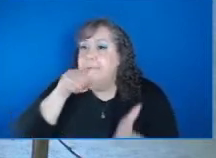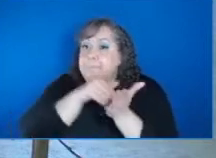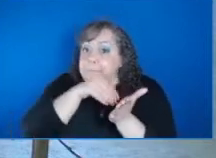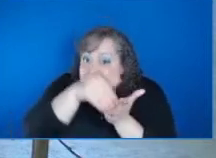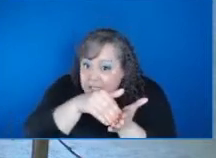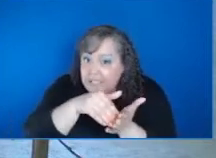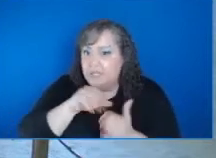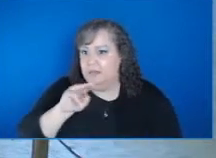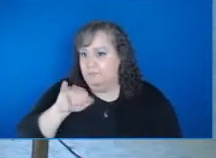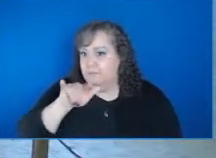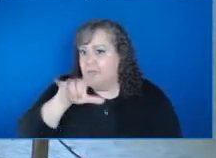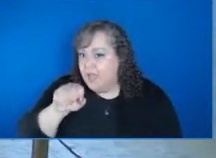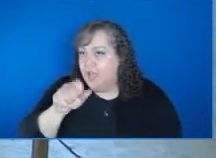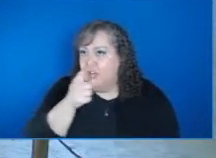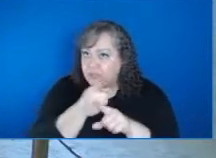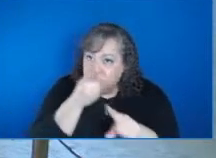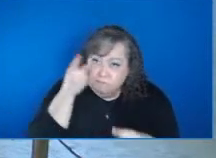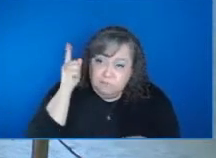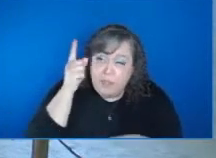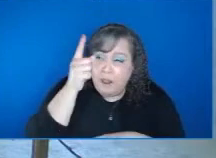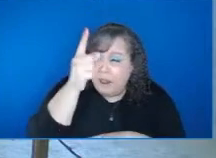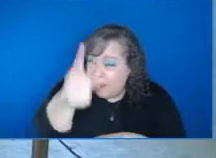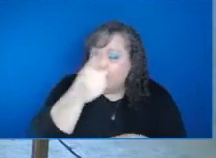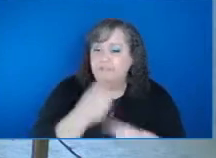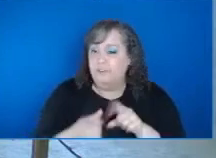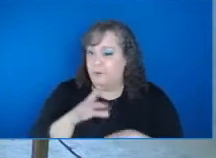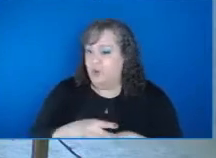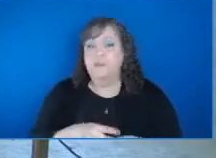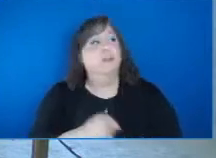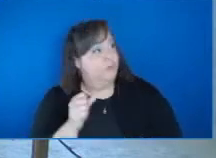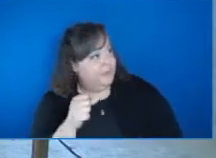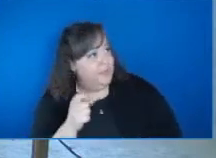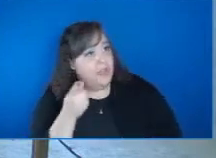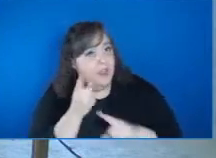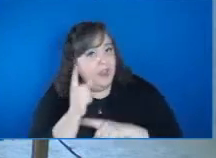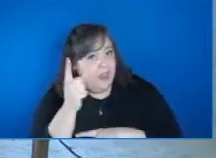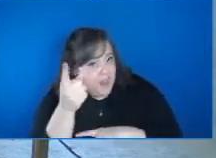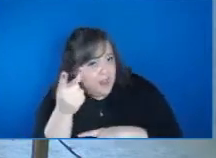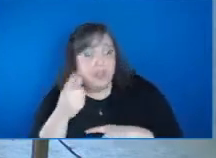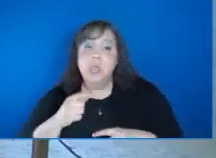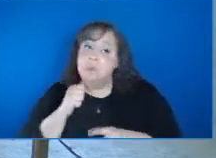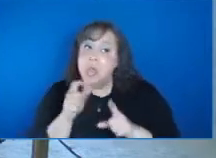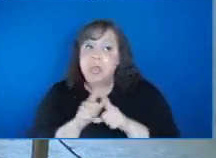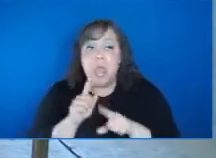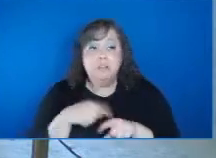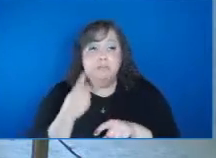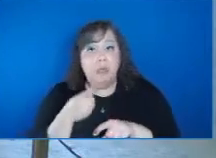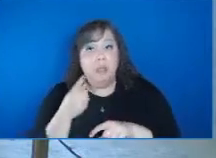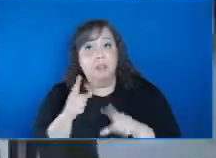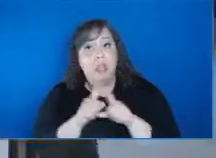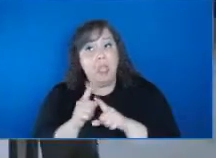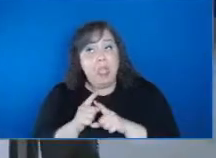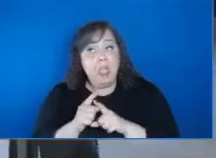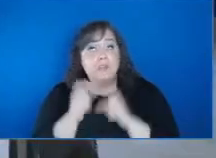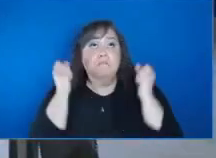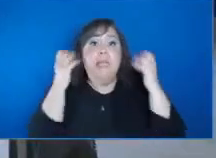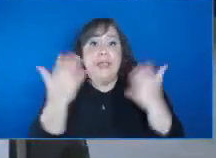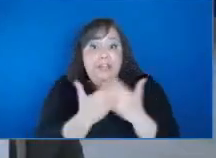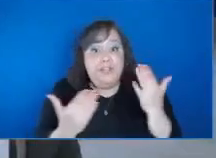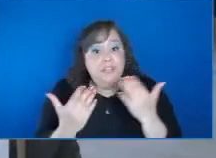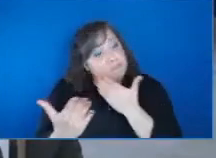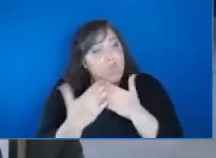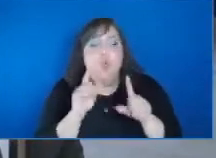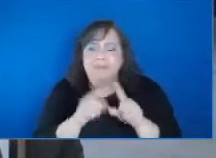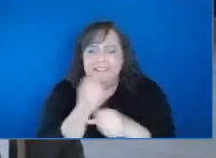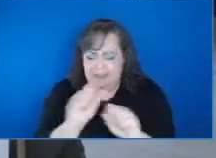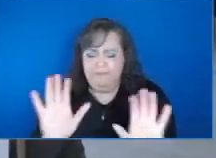it's a long way away. Very far. It's long, but it's not as long as a lot of things. It's actually pretty close in the things, but very safe. You